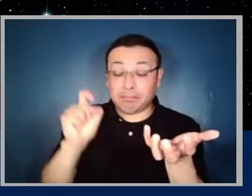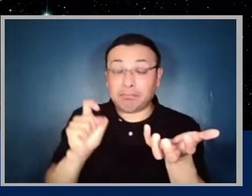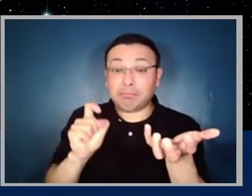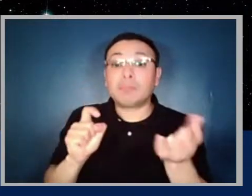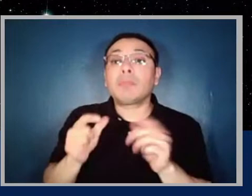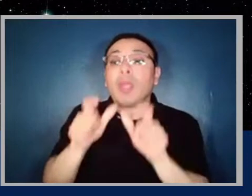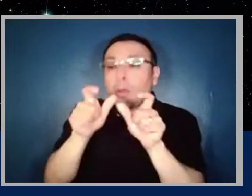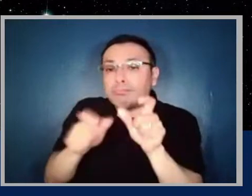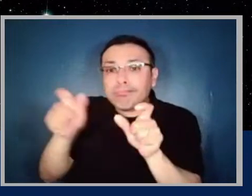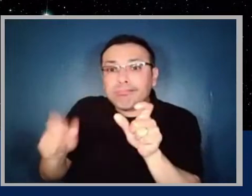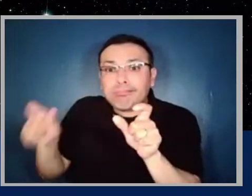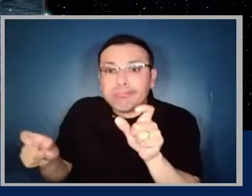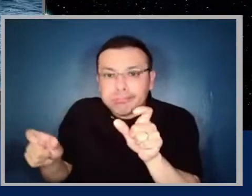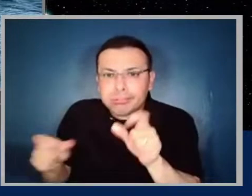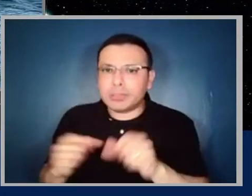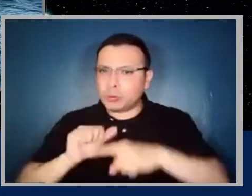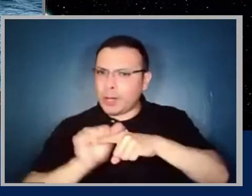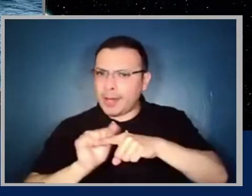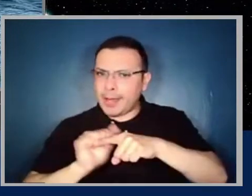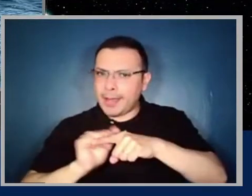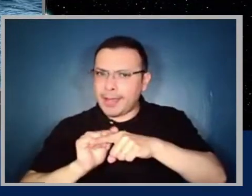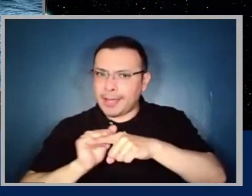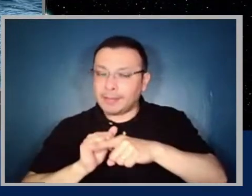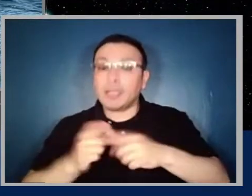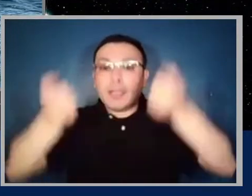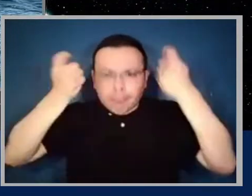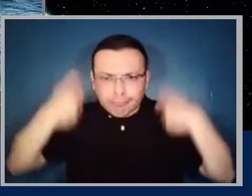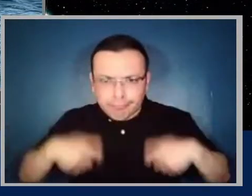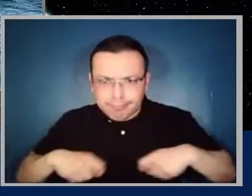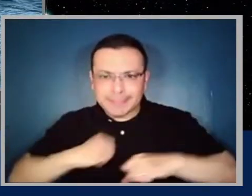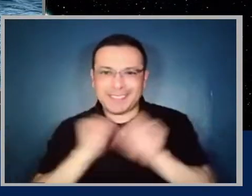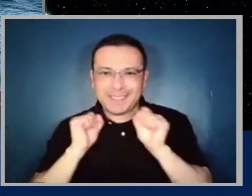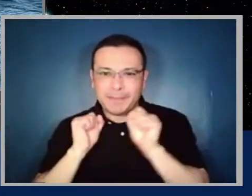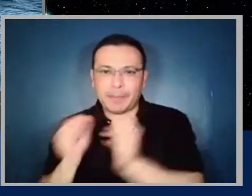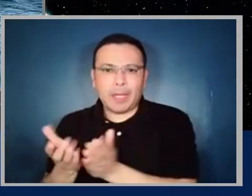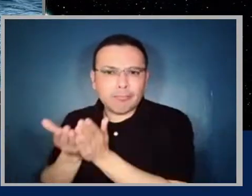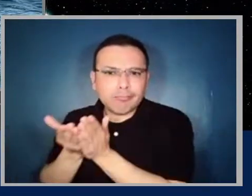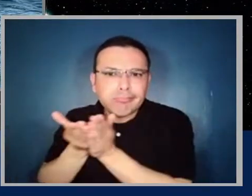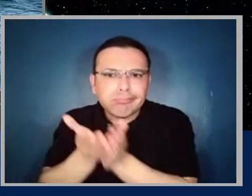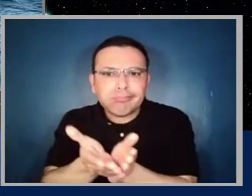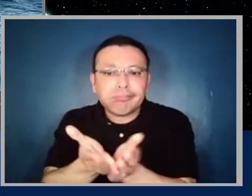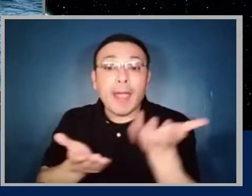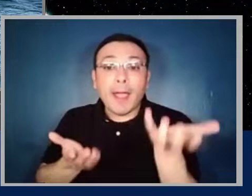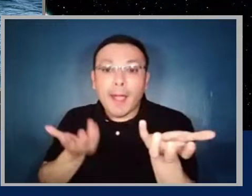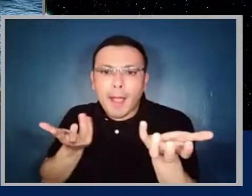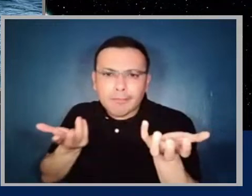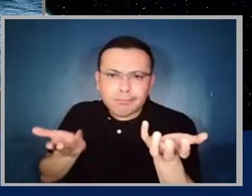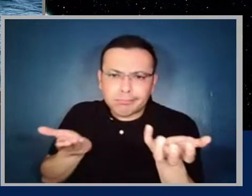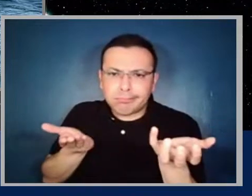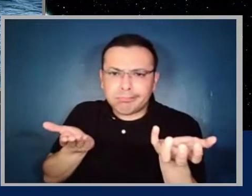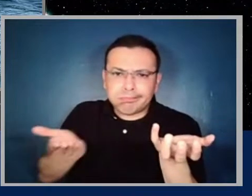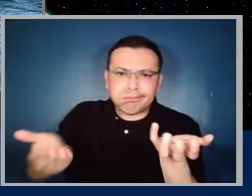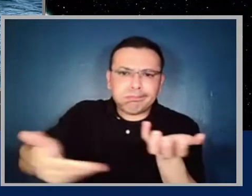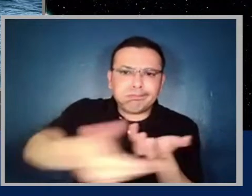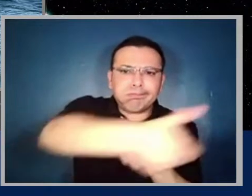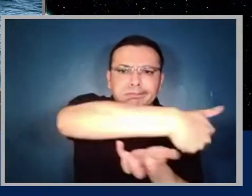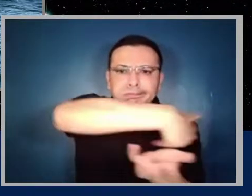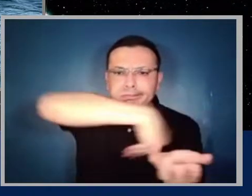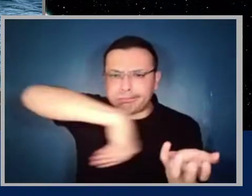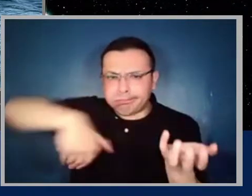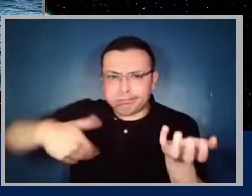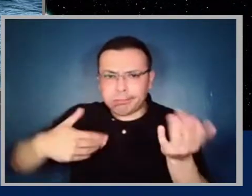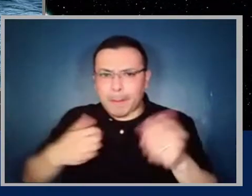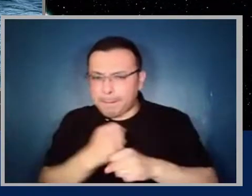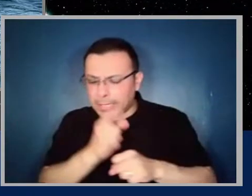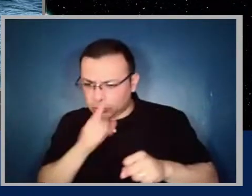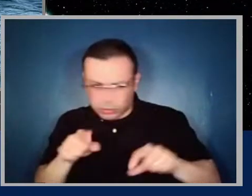and in safety gear on fast boats, doing, like Lily said, sweeps around the capsule with those sniffers that are making sure you don't